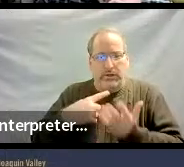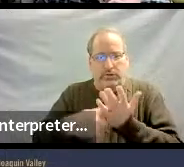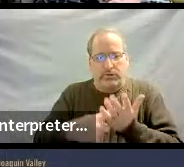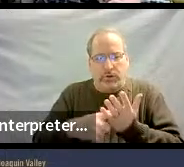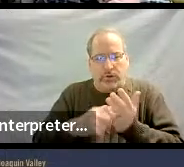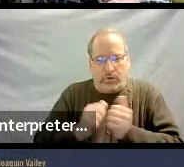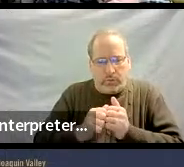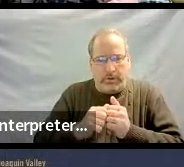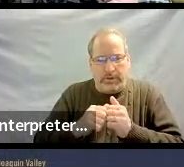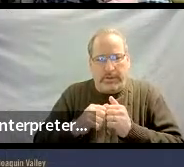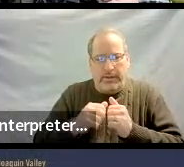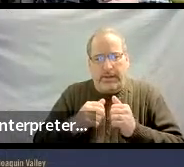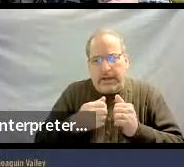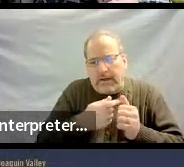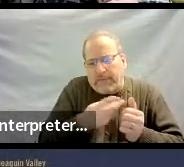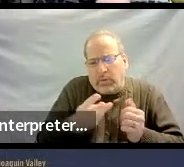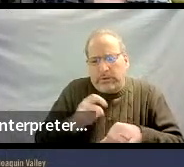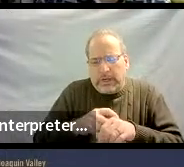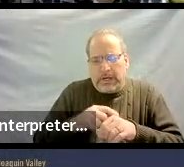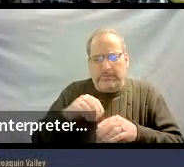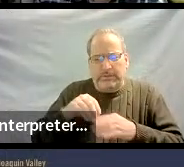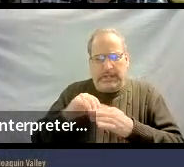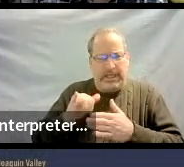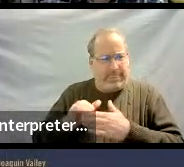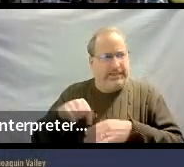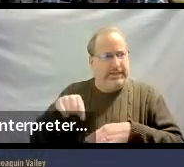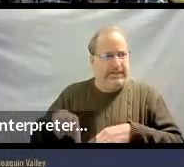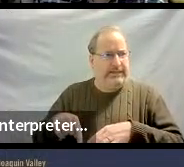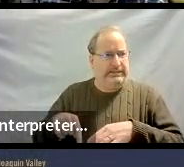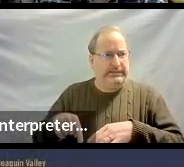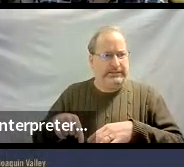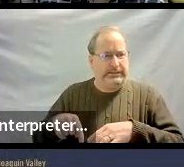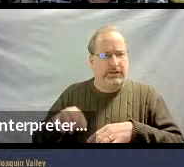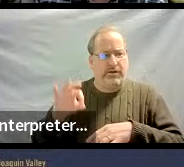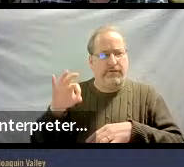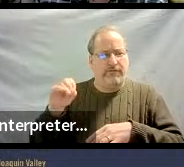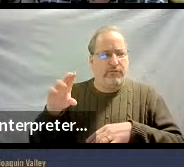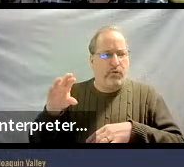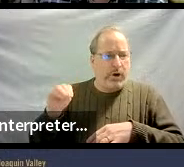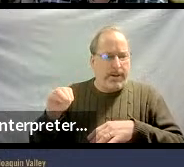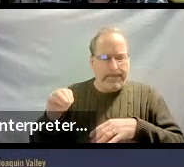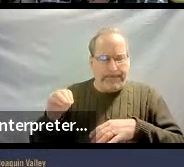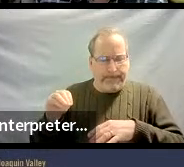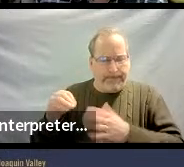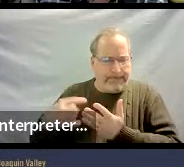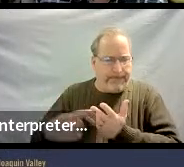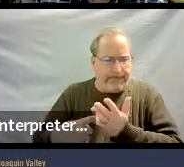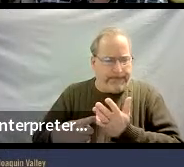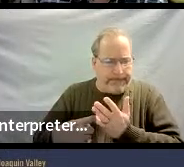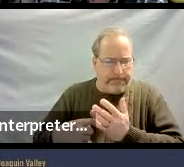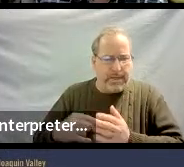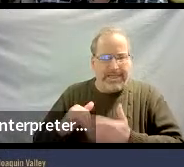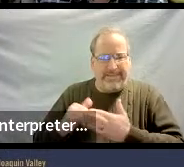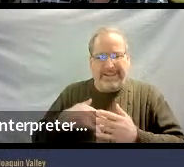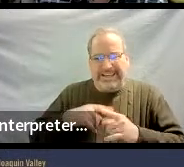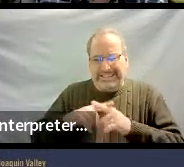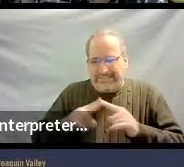this forum about. You know, these Serp measures fall into different